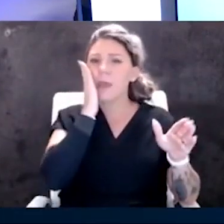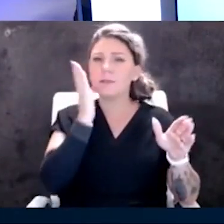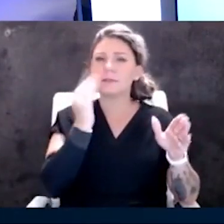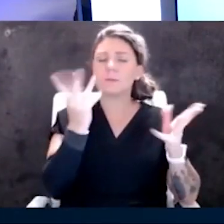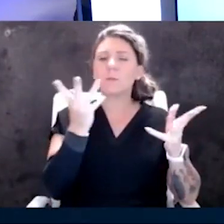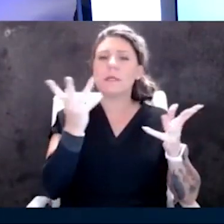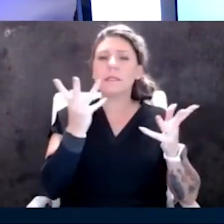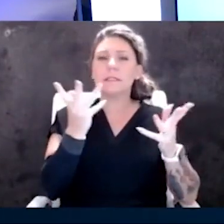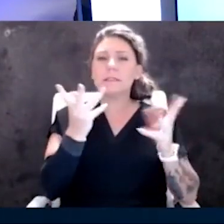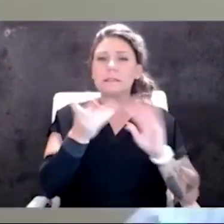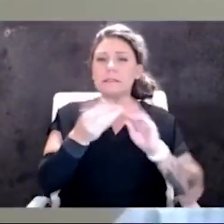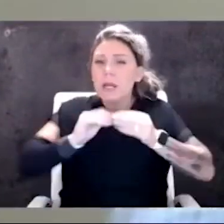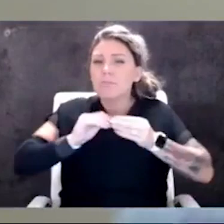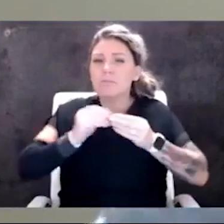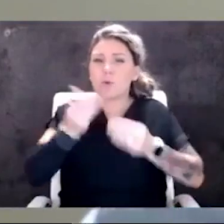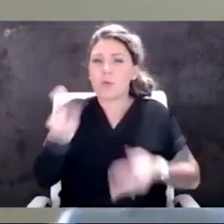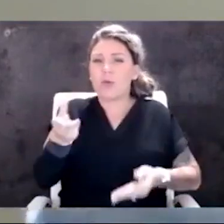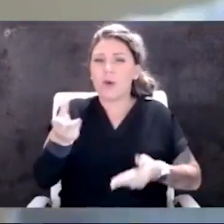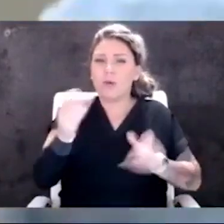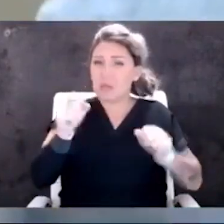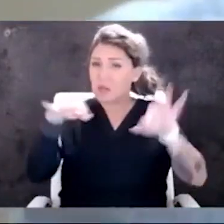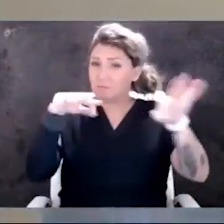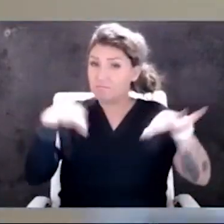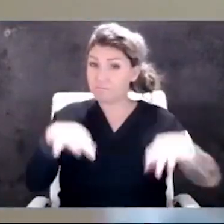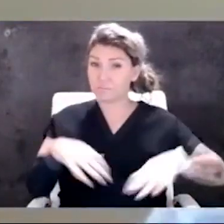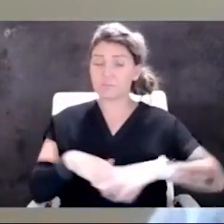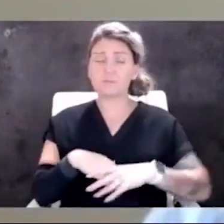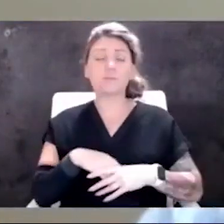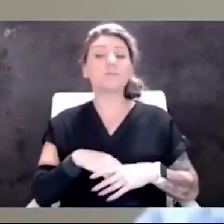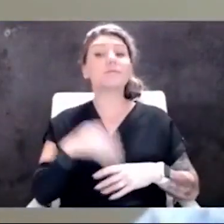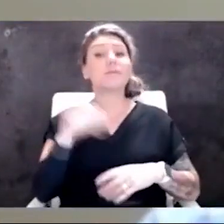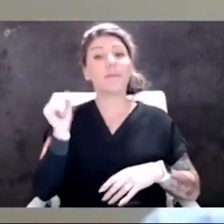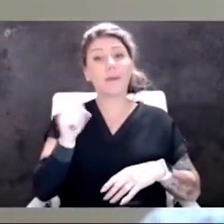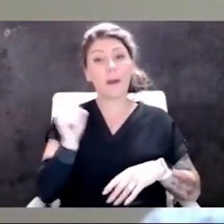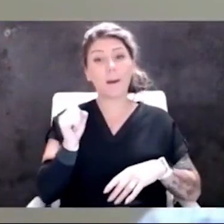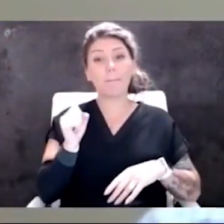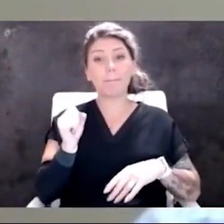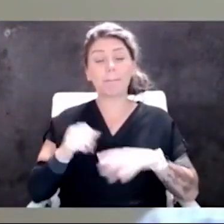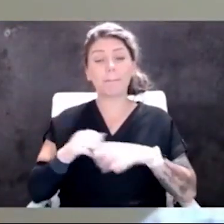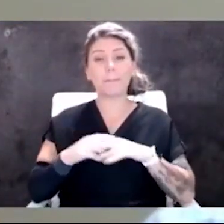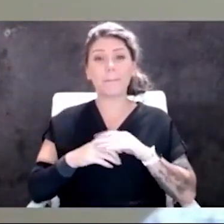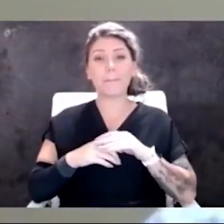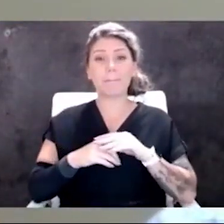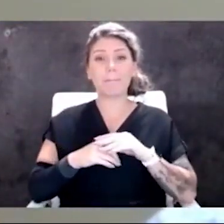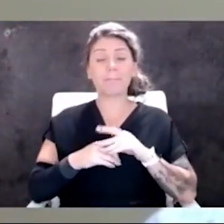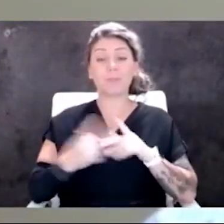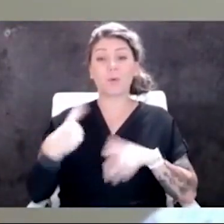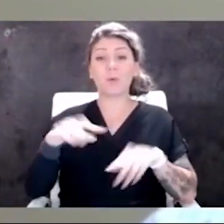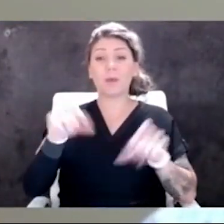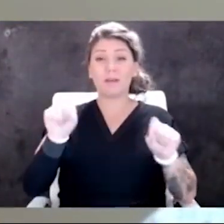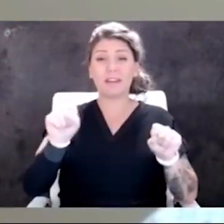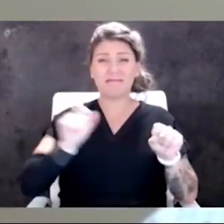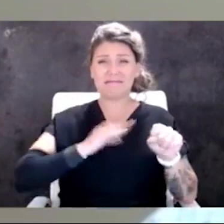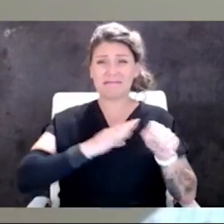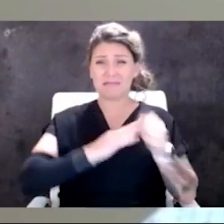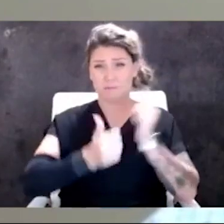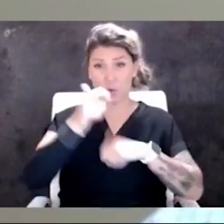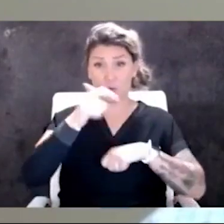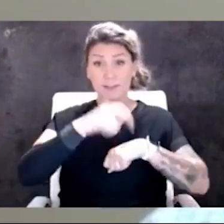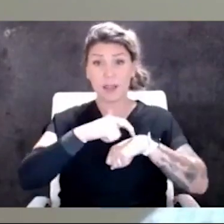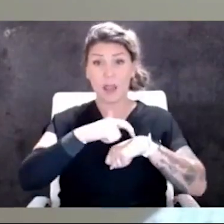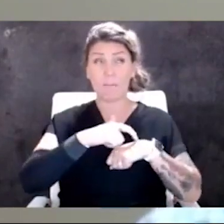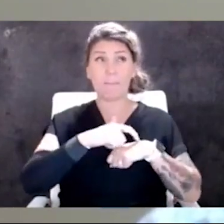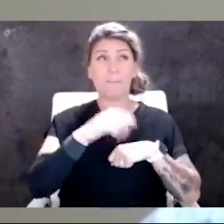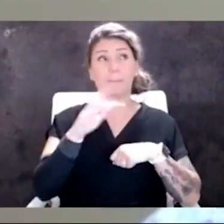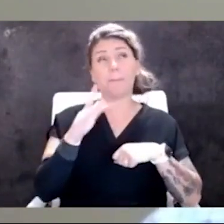et cetera. Yeah. So what we're able to staff most of the time is